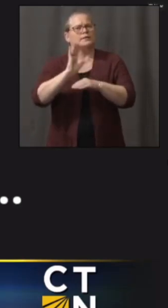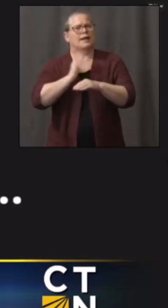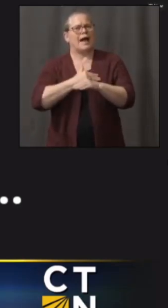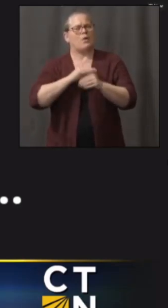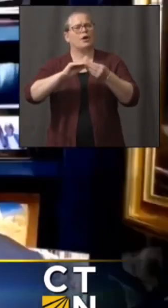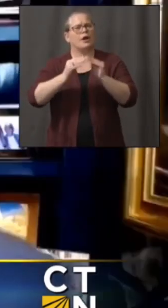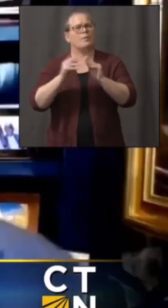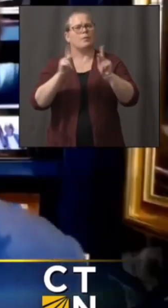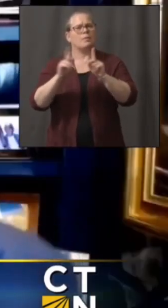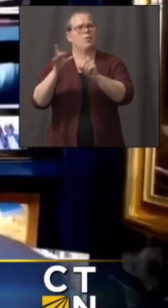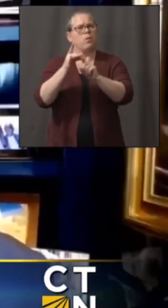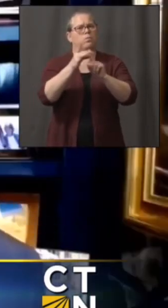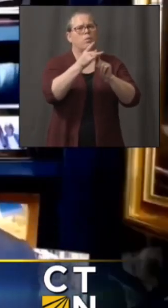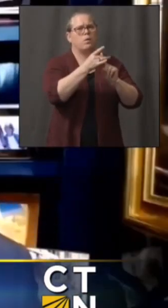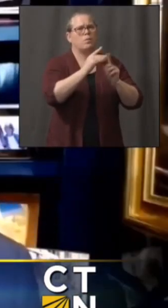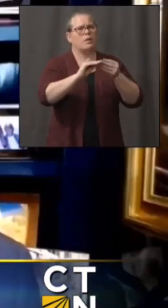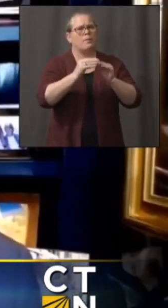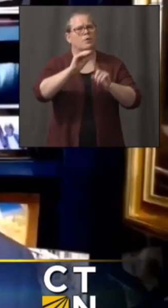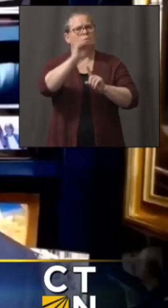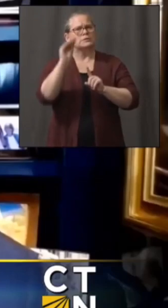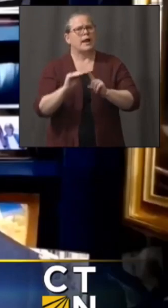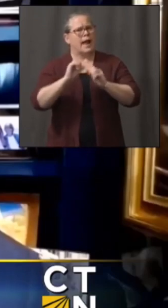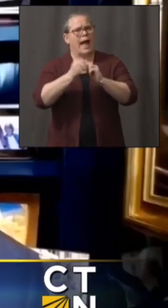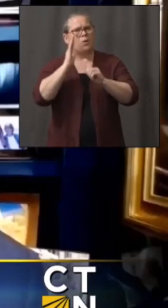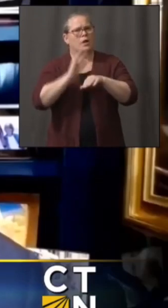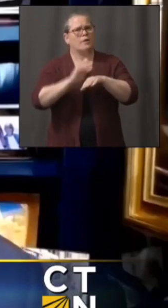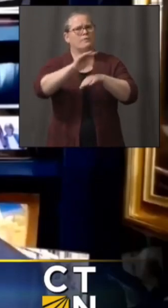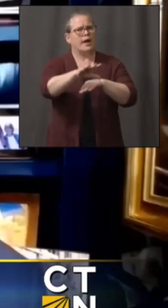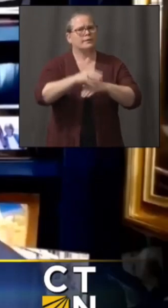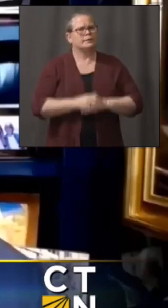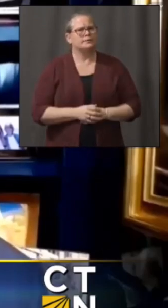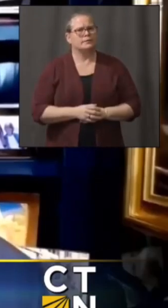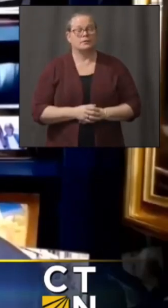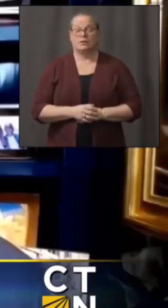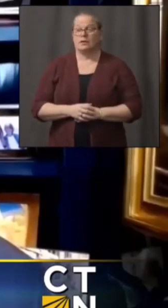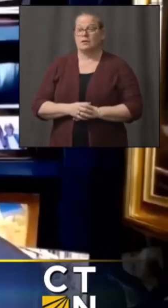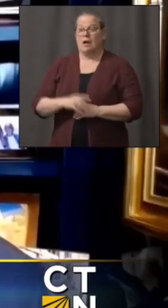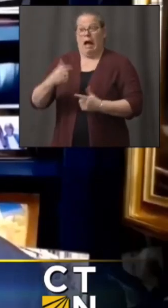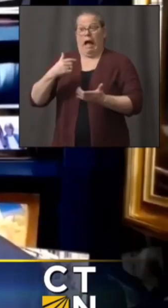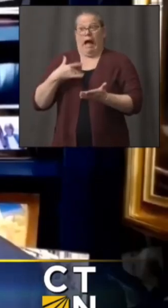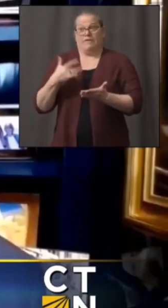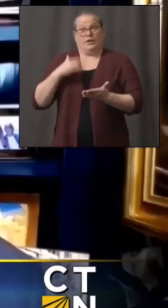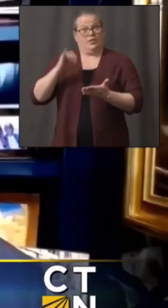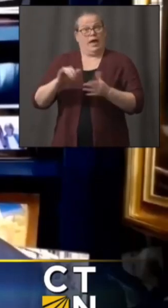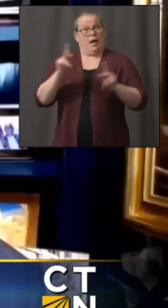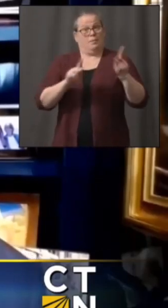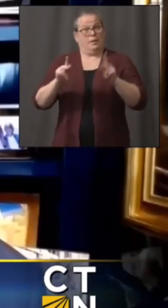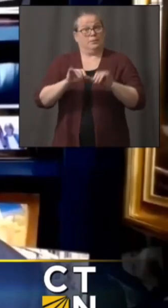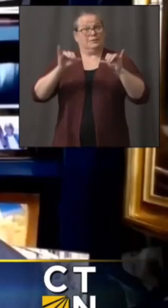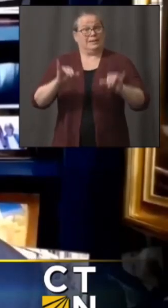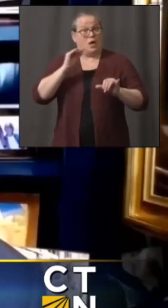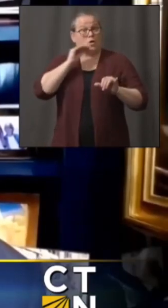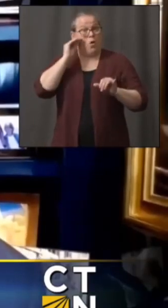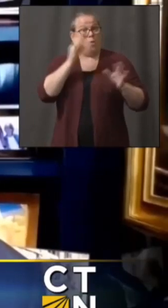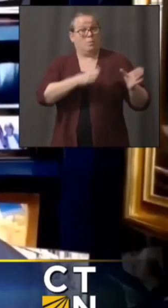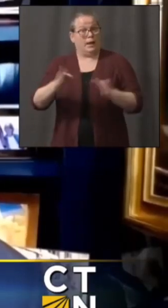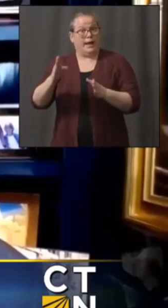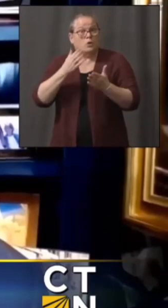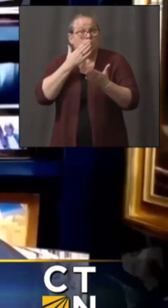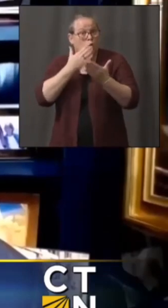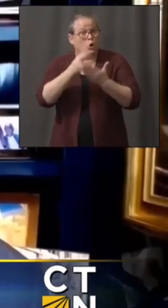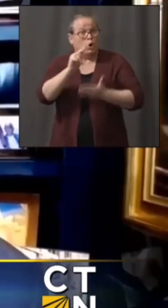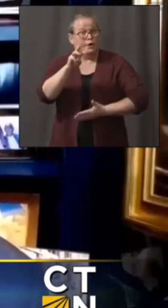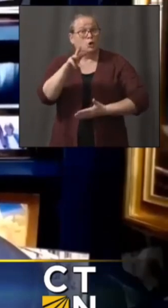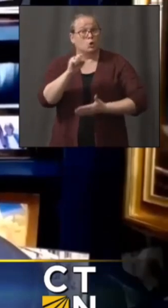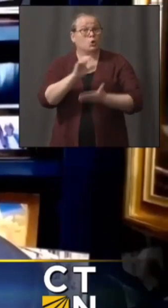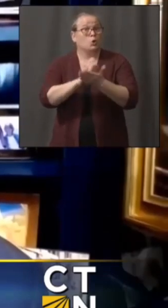Well, I think, first of all, it's good news. CDC just today said stay home this Thanksgiving. Don't